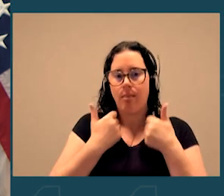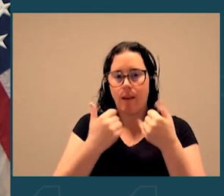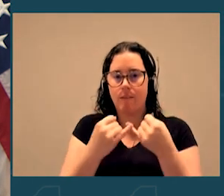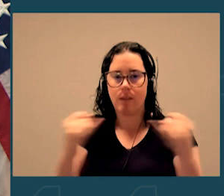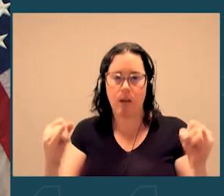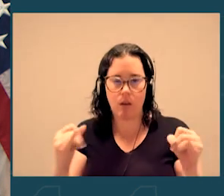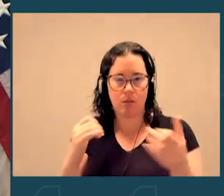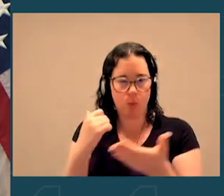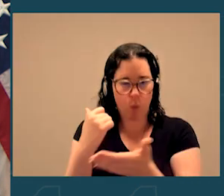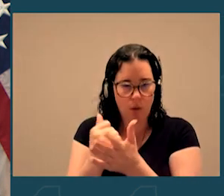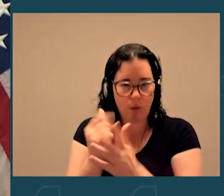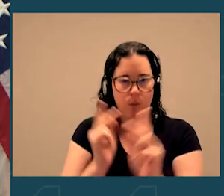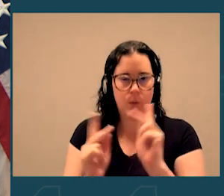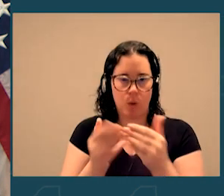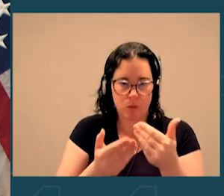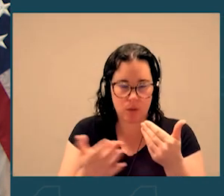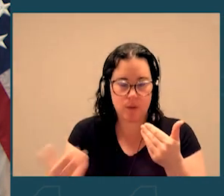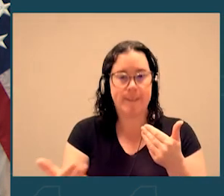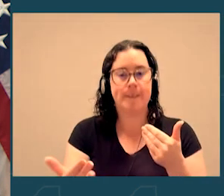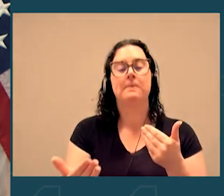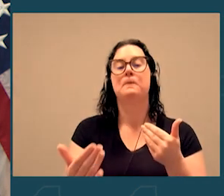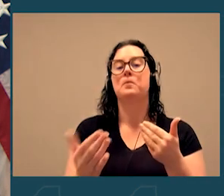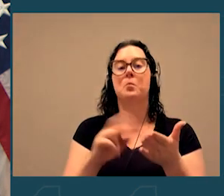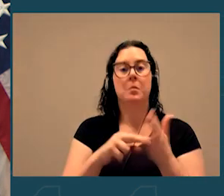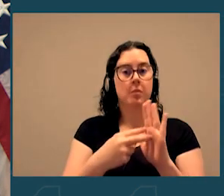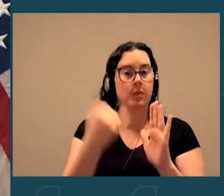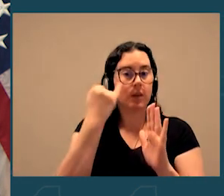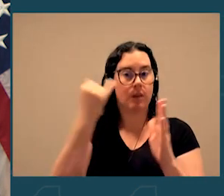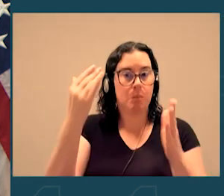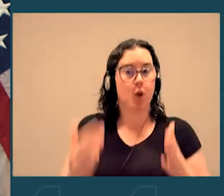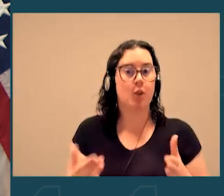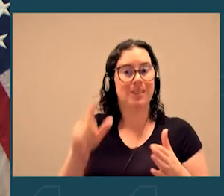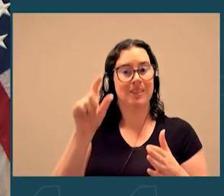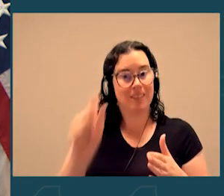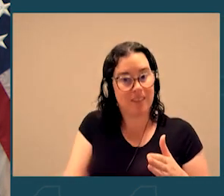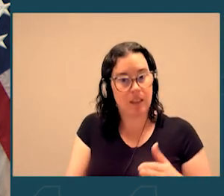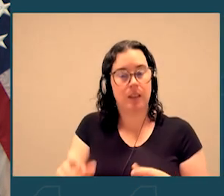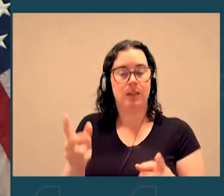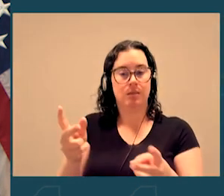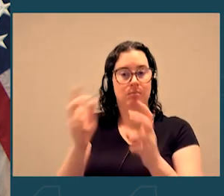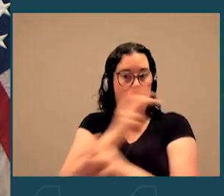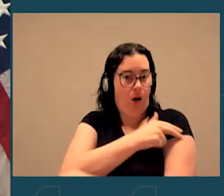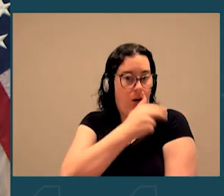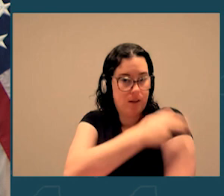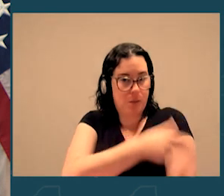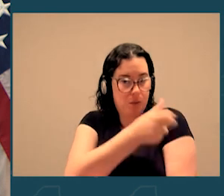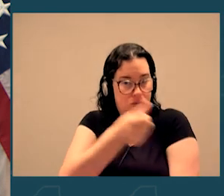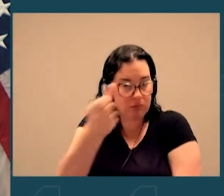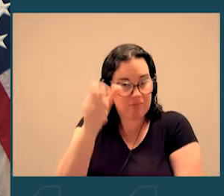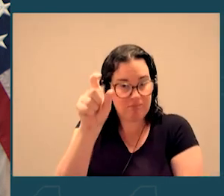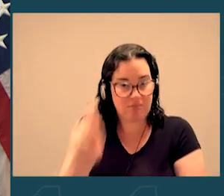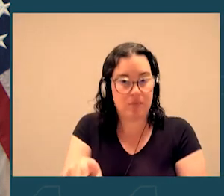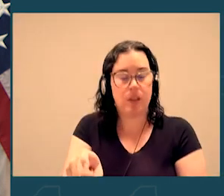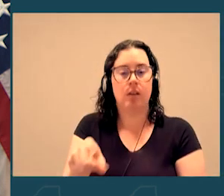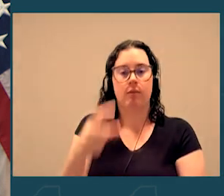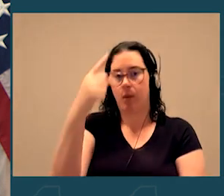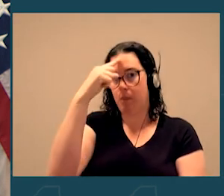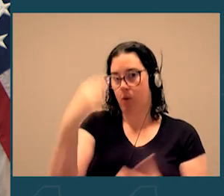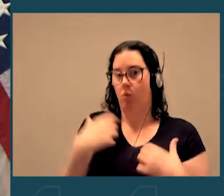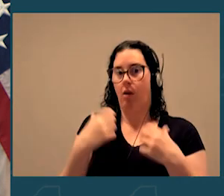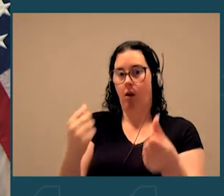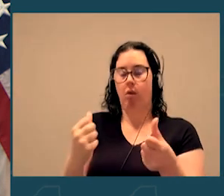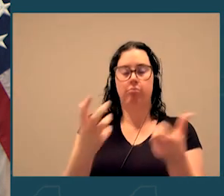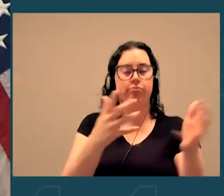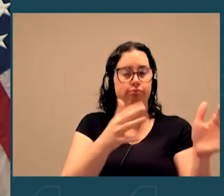it's also saying if someone needs to be in a hospital for mental health services and they're discharged,